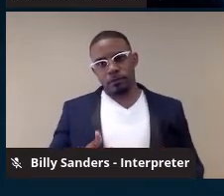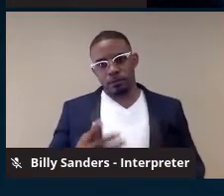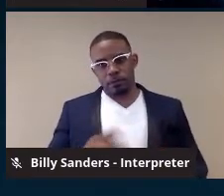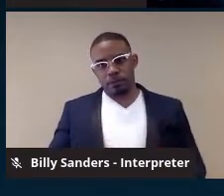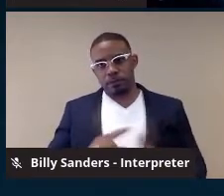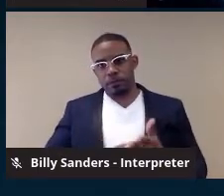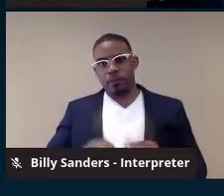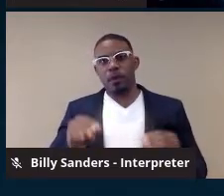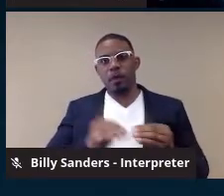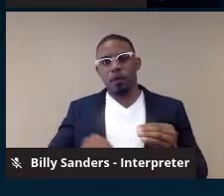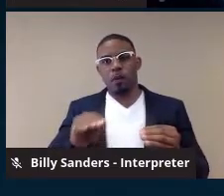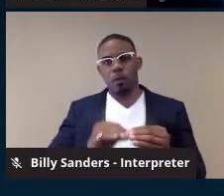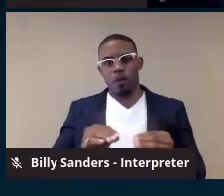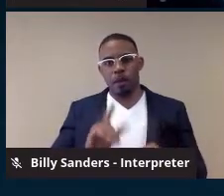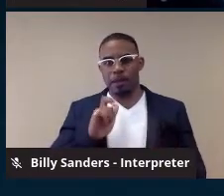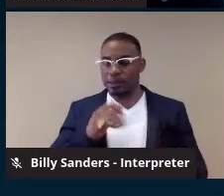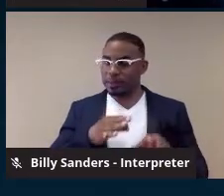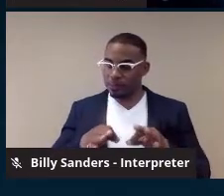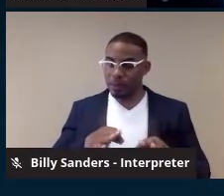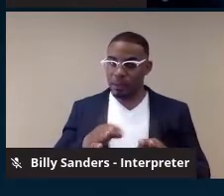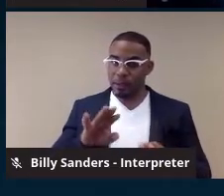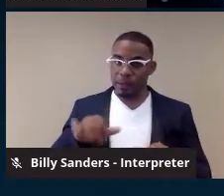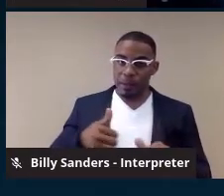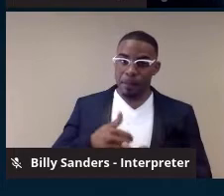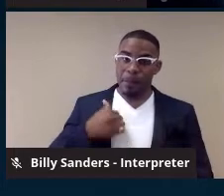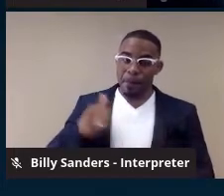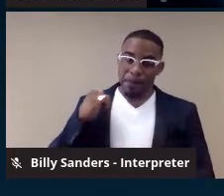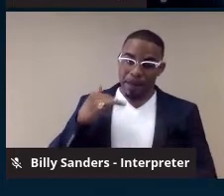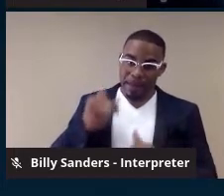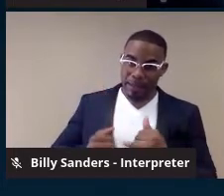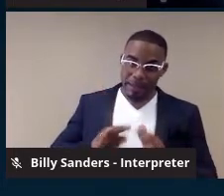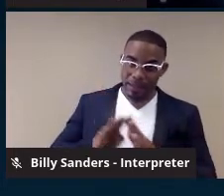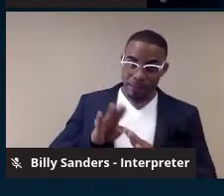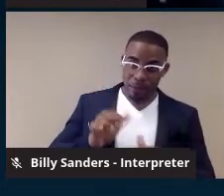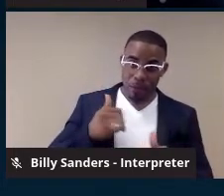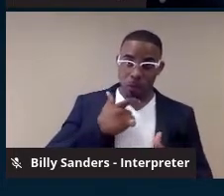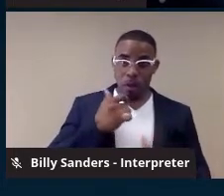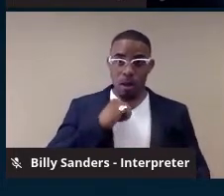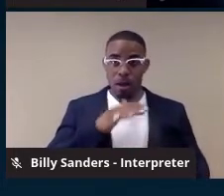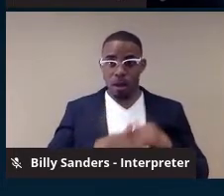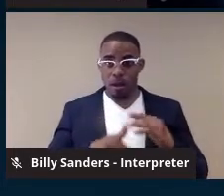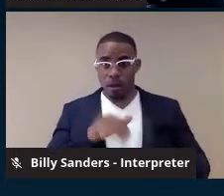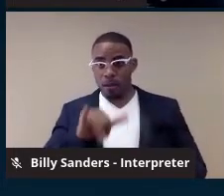guess I should have explained, I'm a back-end developer much more than I'm comfortable with the front end.